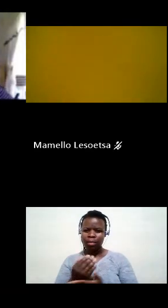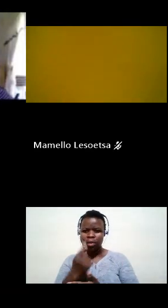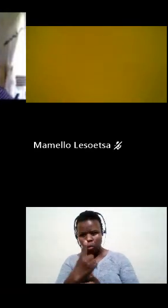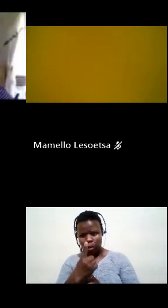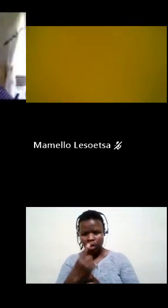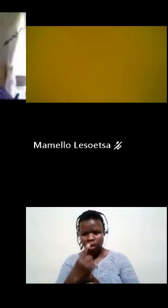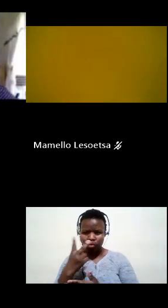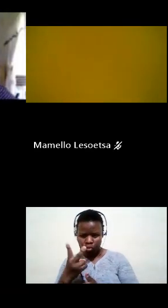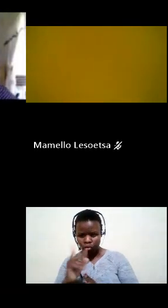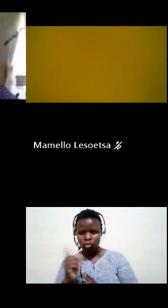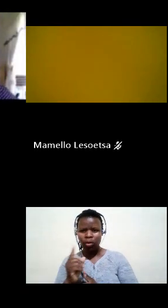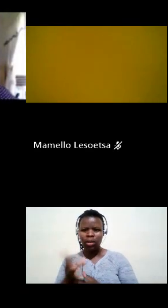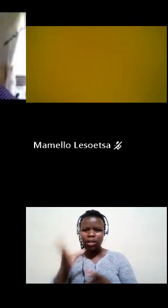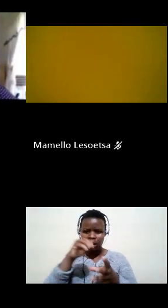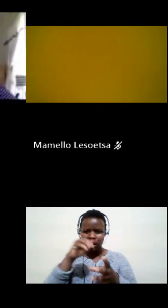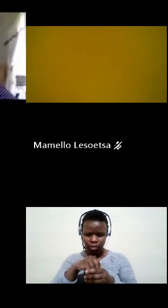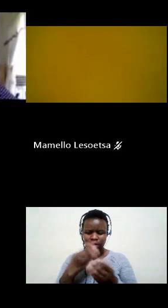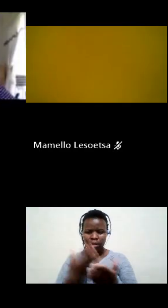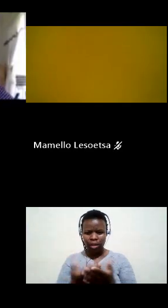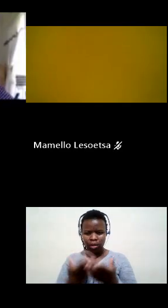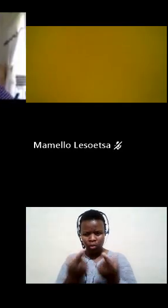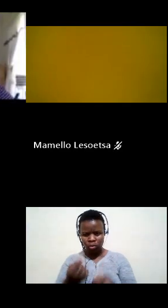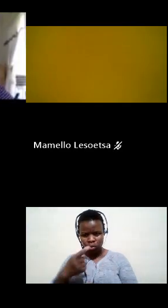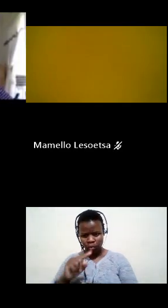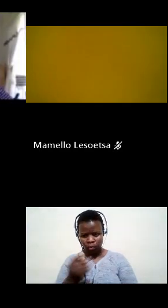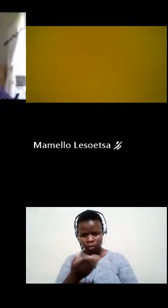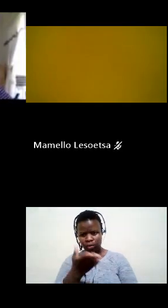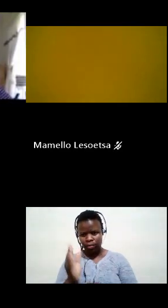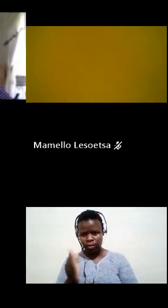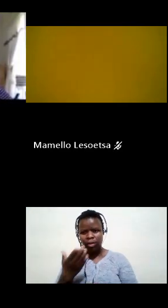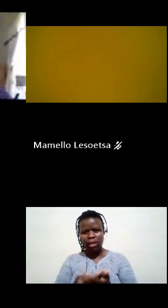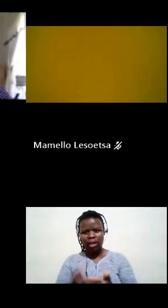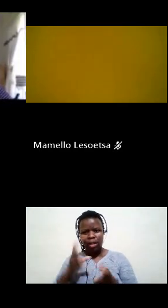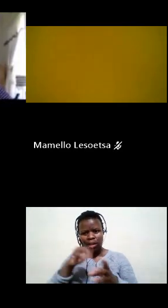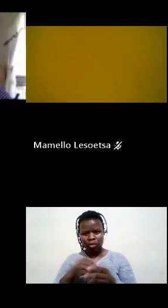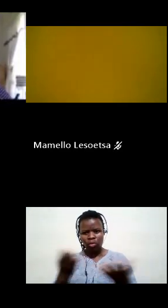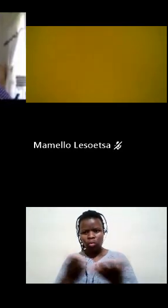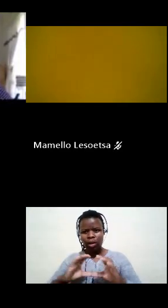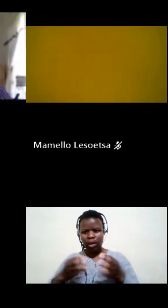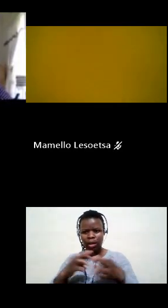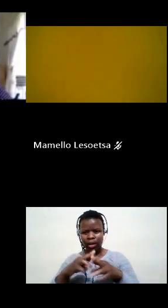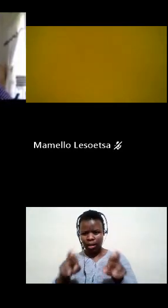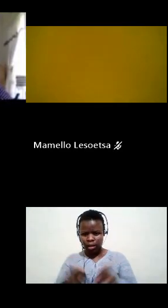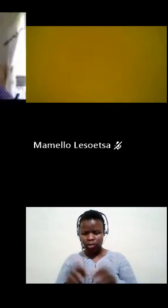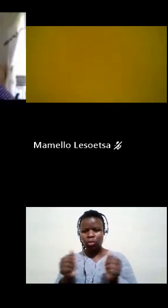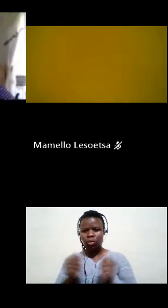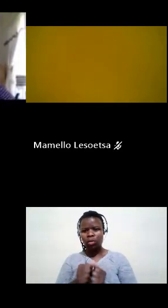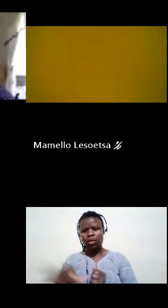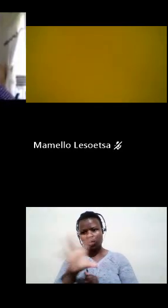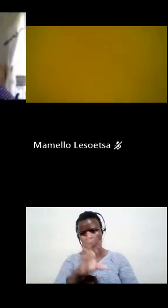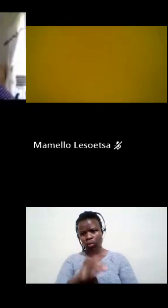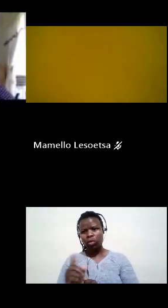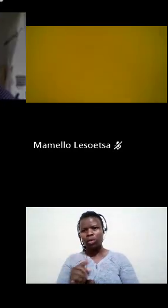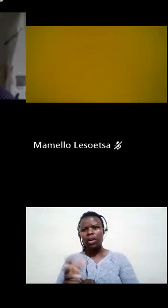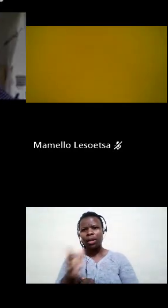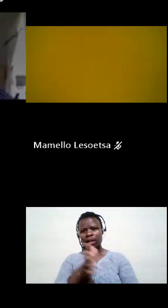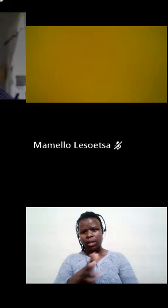make for Dee to include her in the classroom with all her various barriers that she